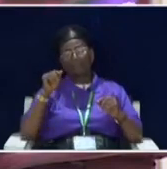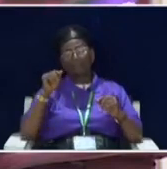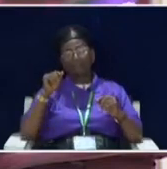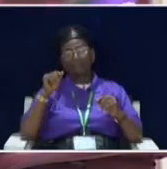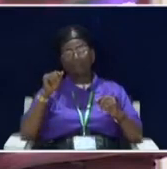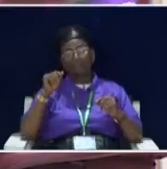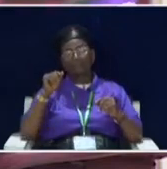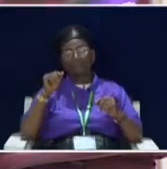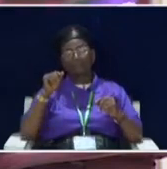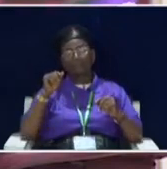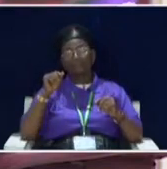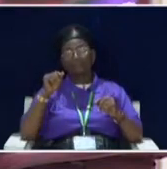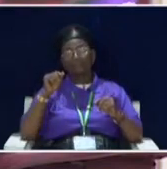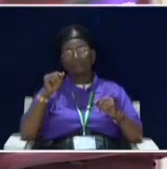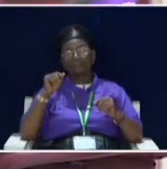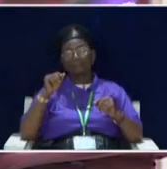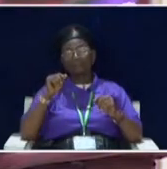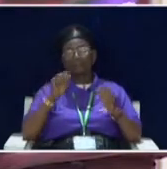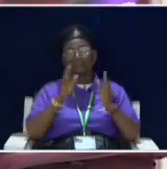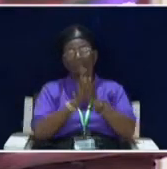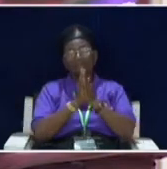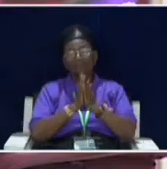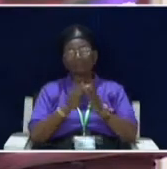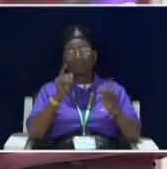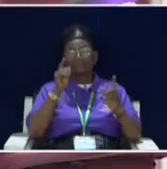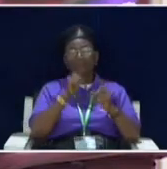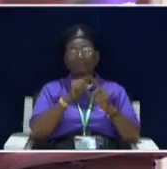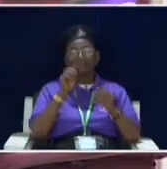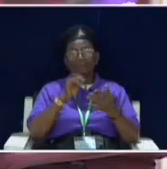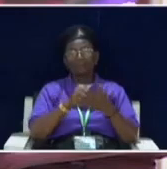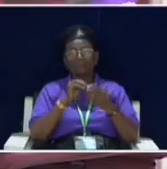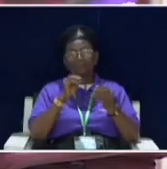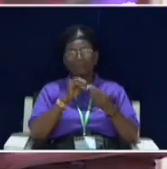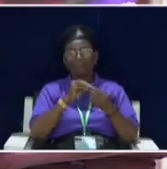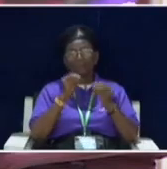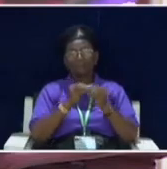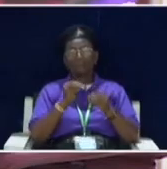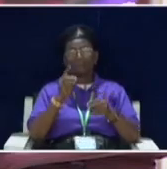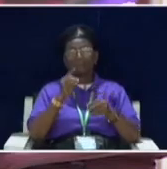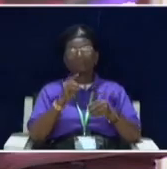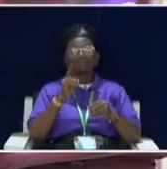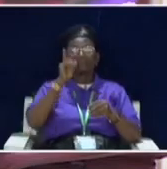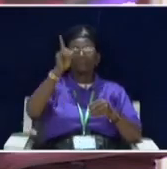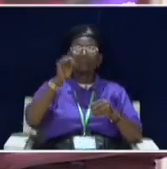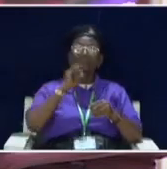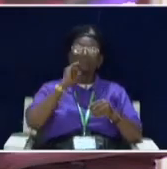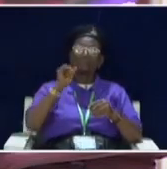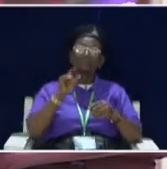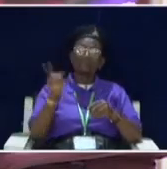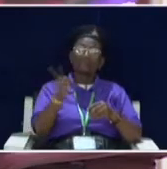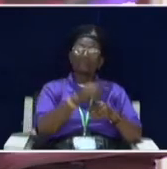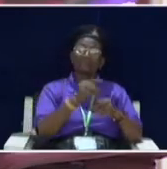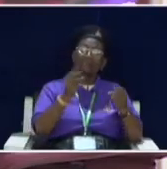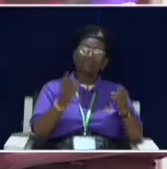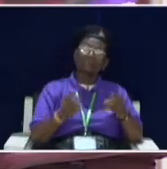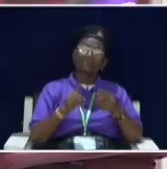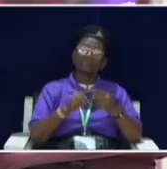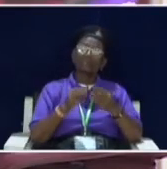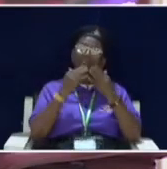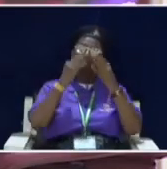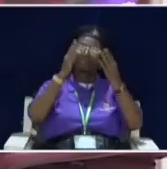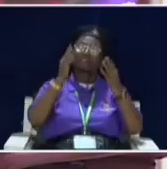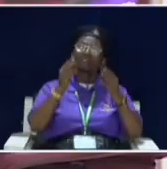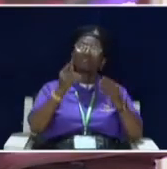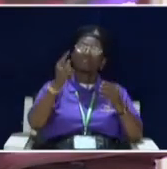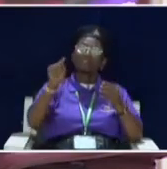Of course, prayer point number one is you want to thank the Almighty God. Títà àkọ́kọ́ ni pé kí a dúpẹ́ lọ́wọ́ Ọlọ́run Olódùmarè. That